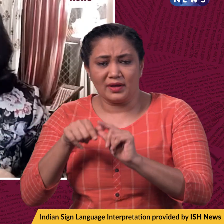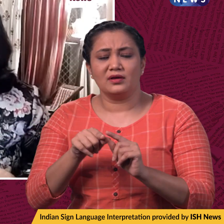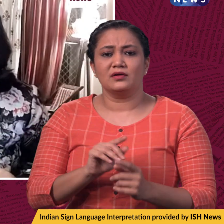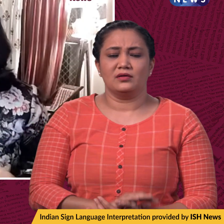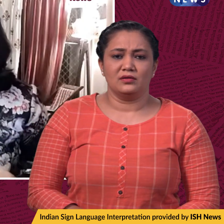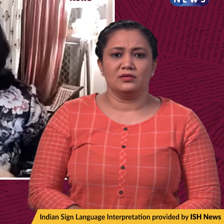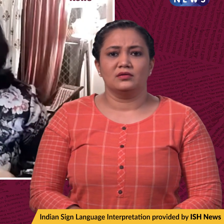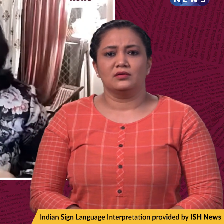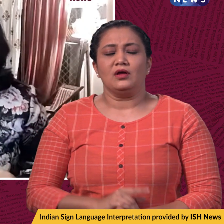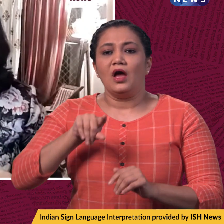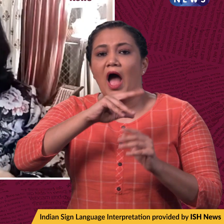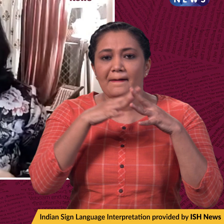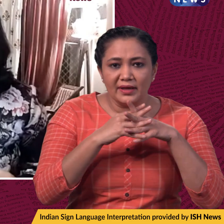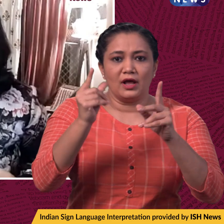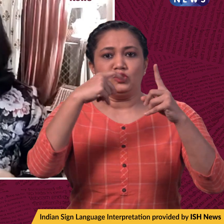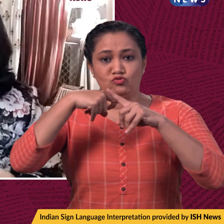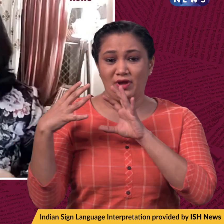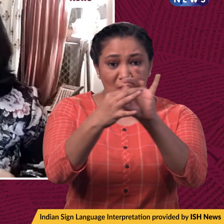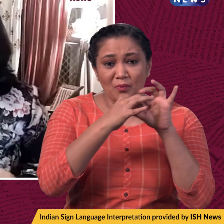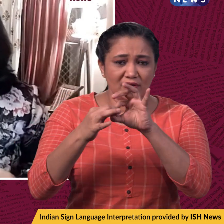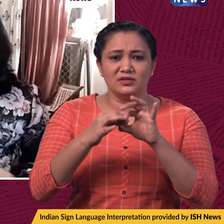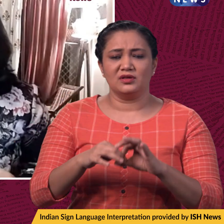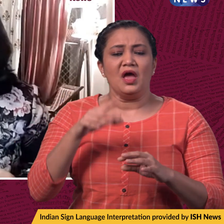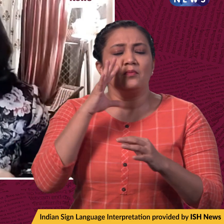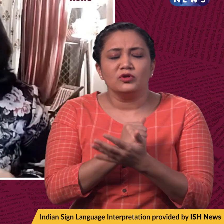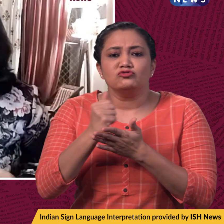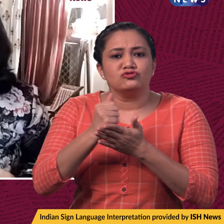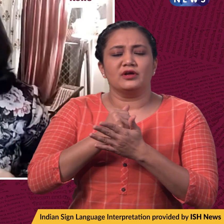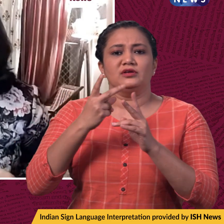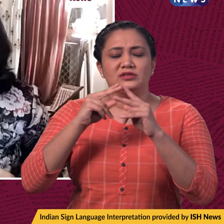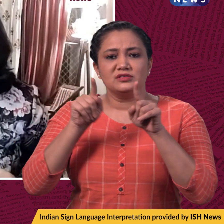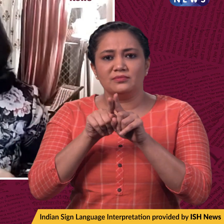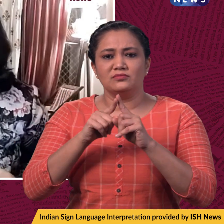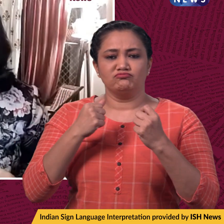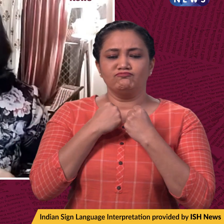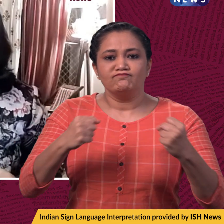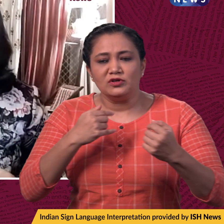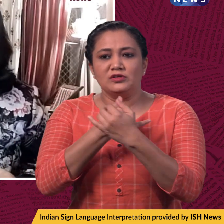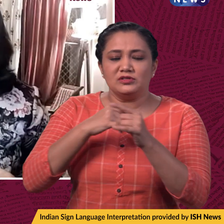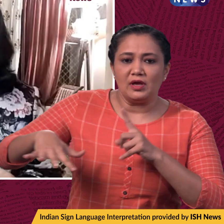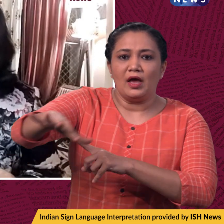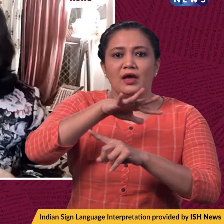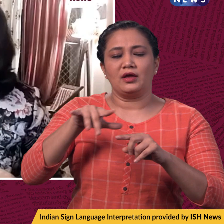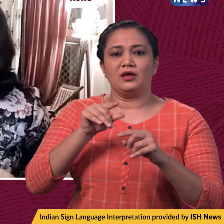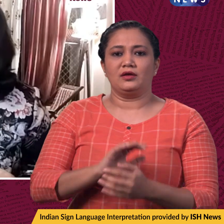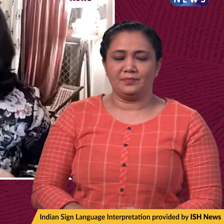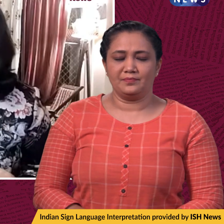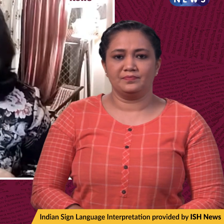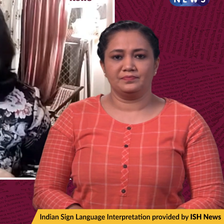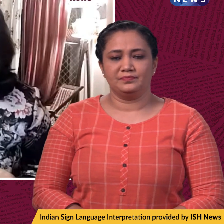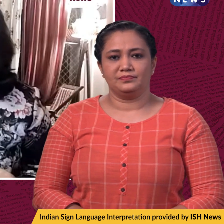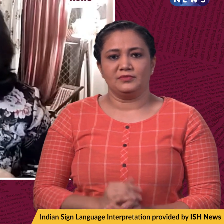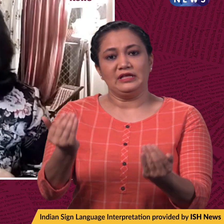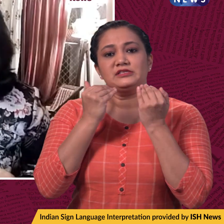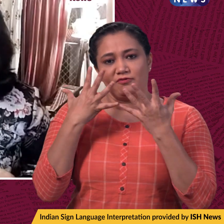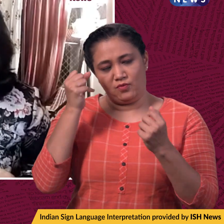with AUKUS counterparts US and the UK is an effort to achieve stability in the Indo-Pacific